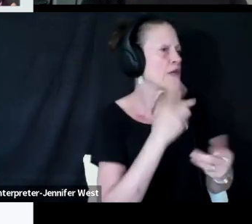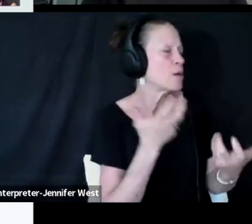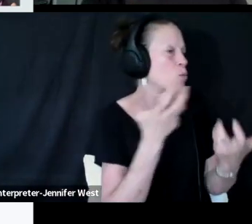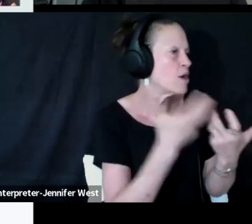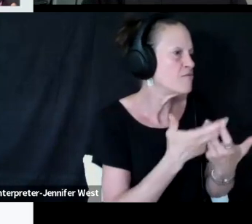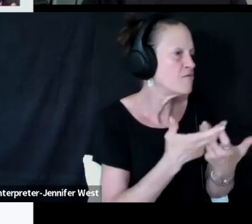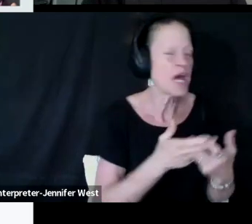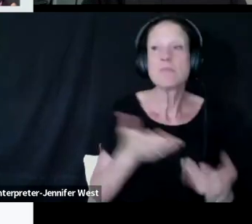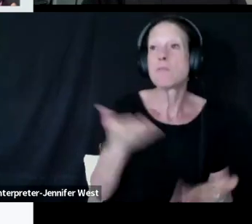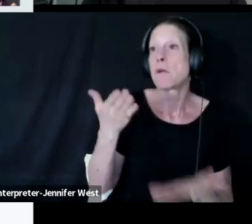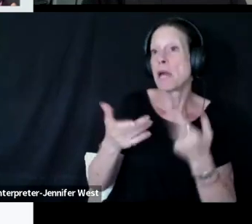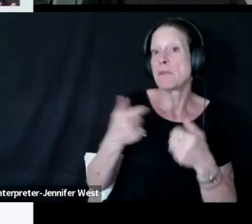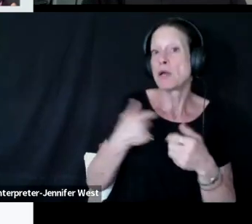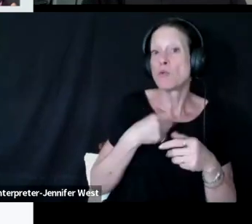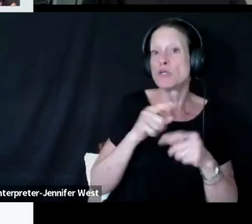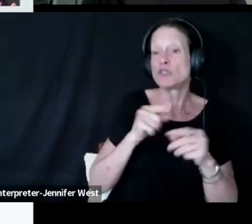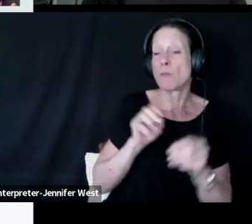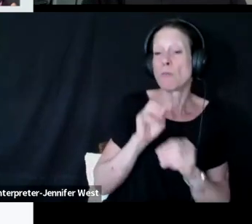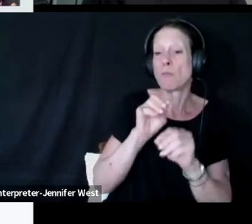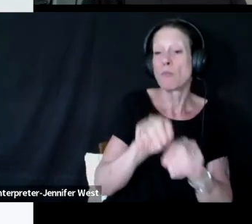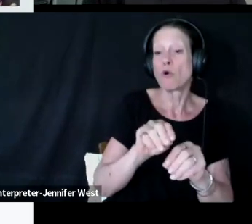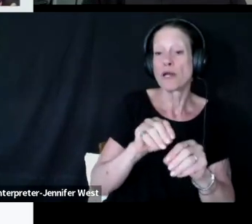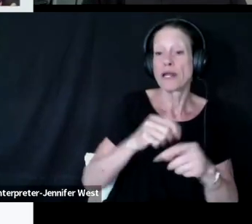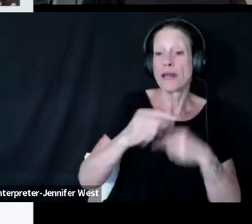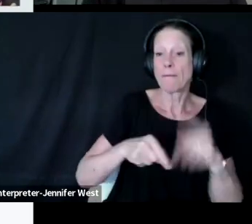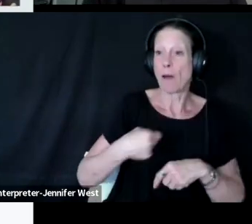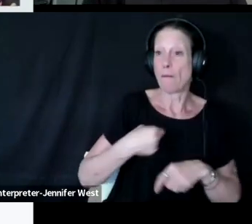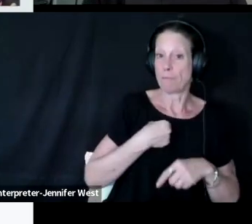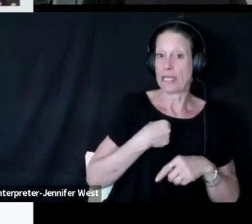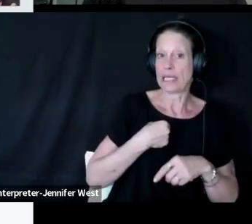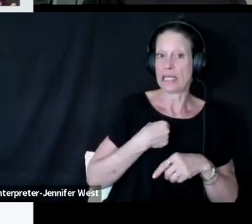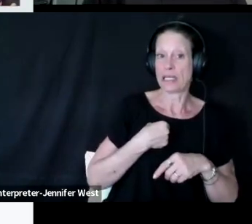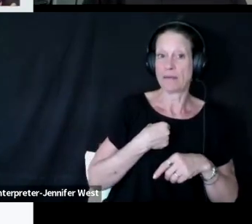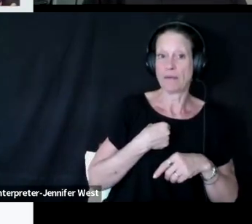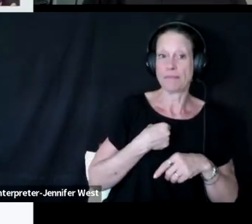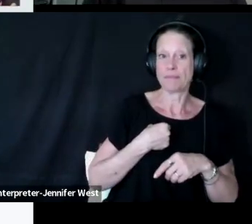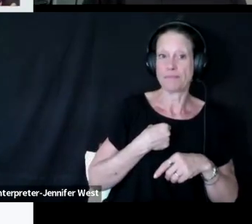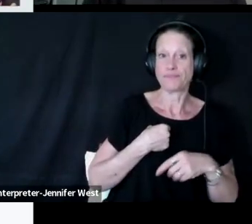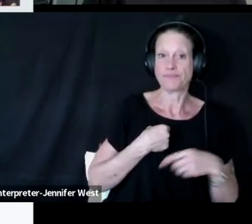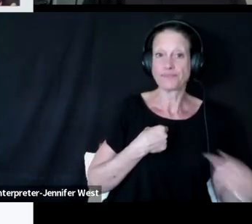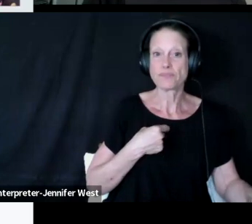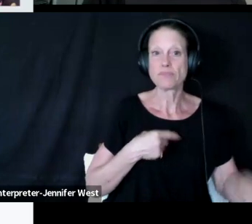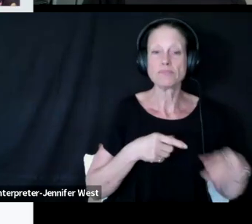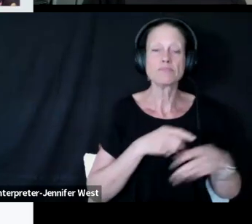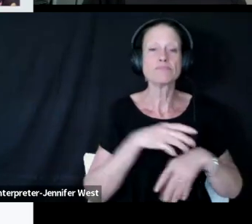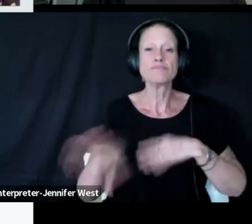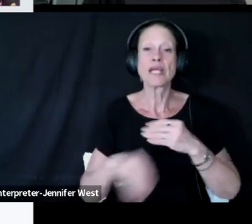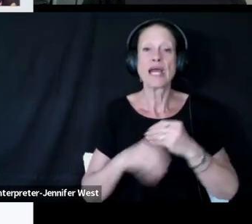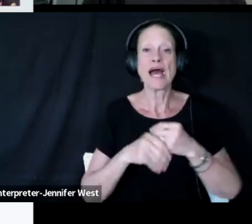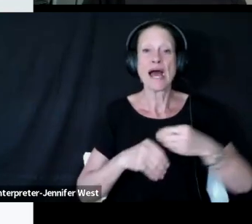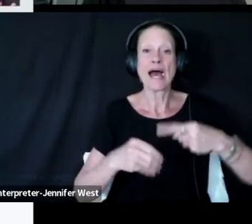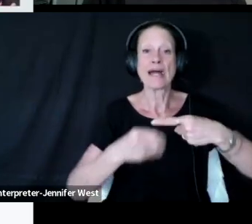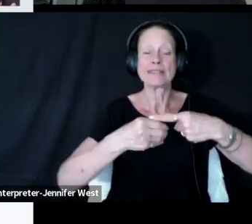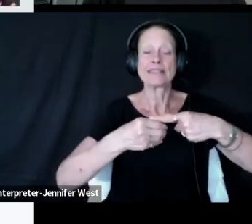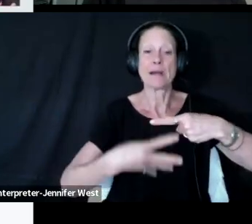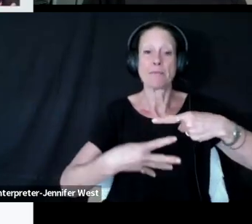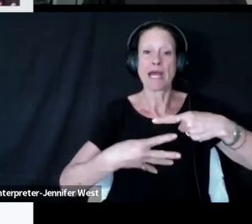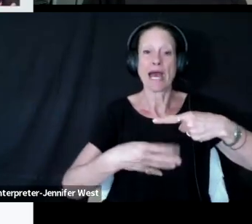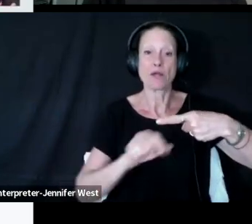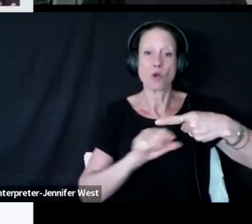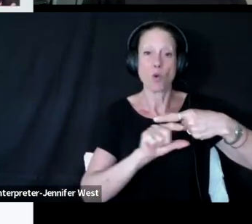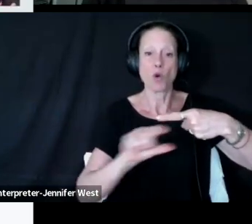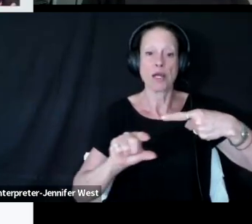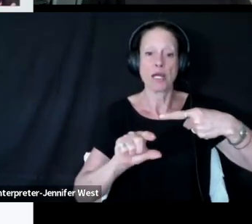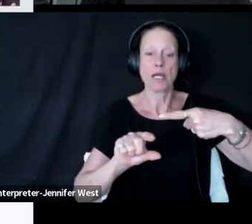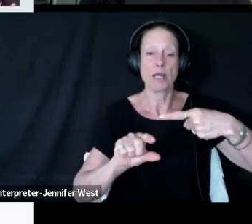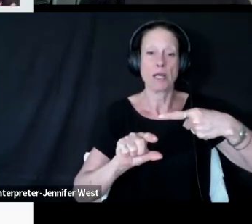don't we put it under About Me? So we went into About Me. I then went to add a new subcategory.